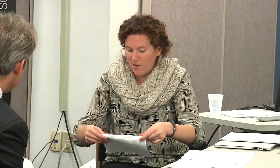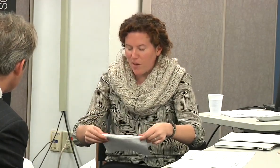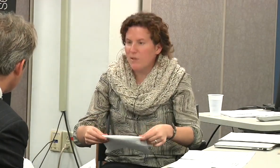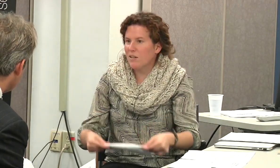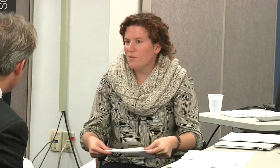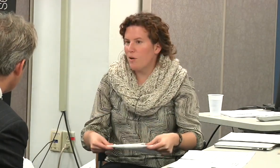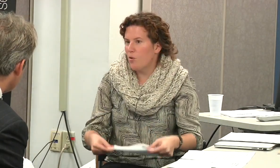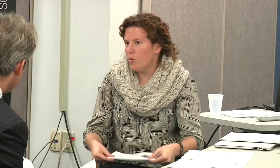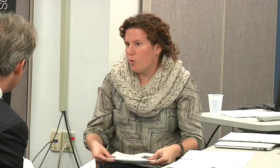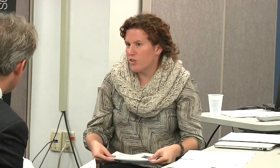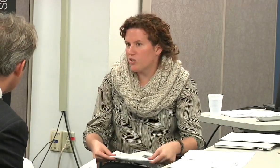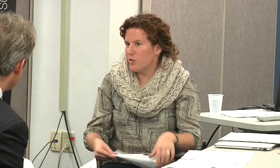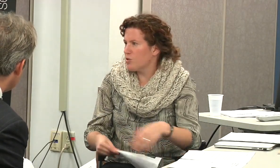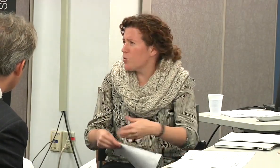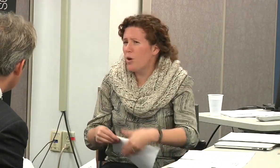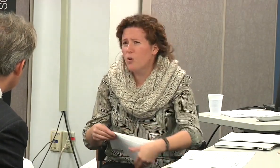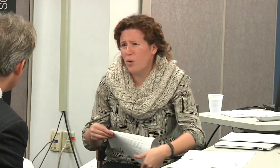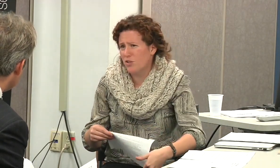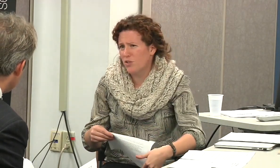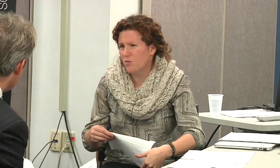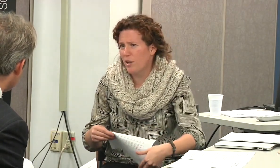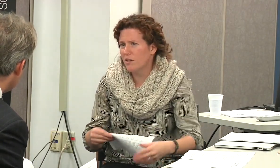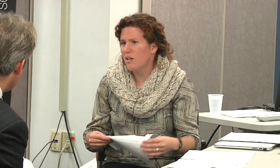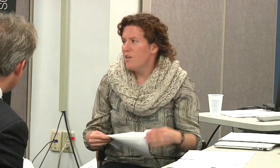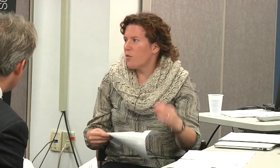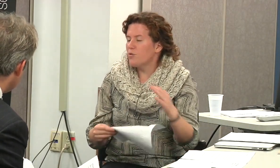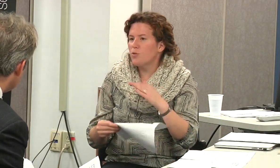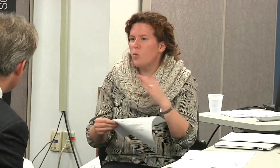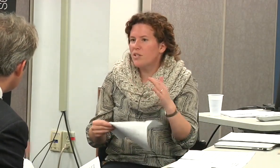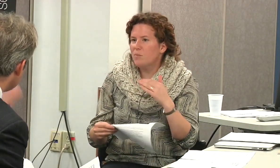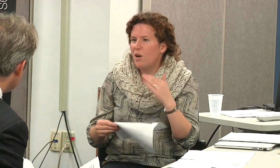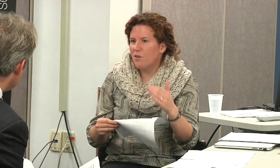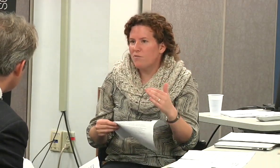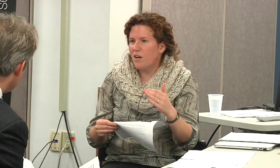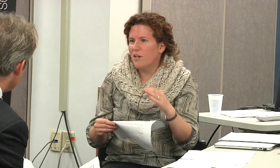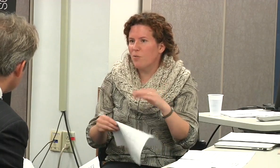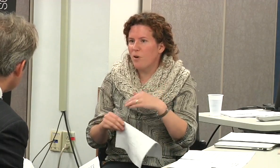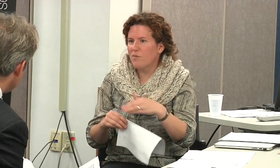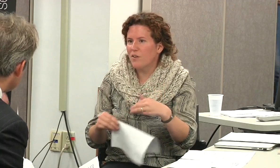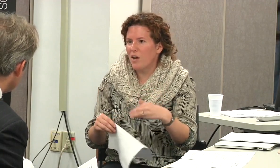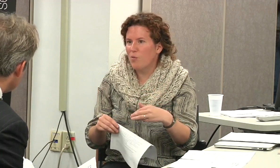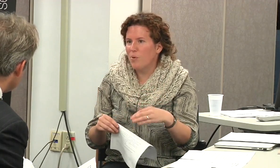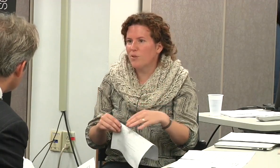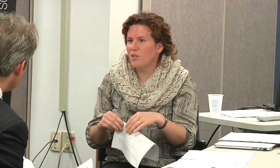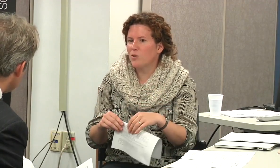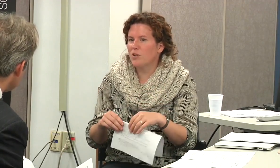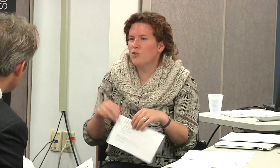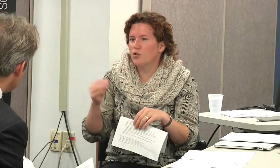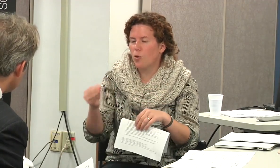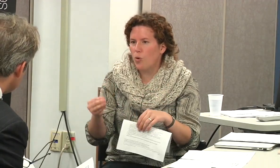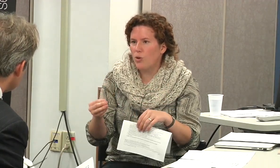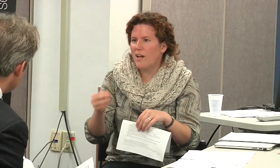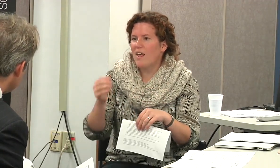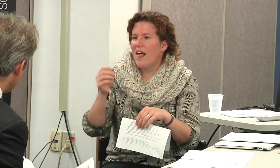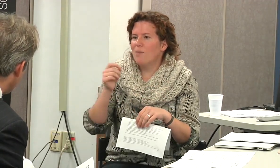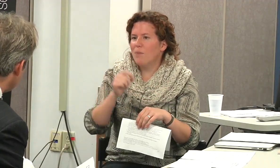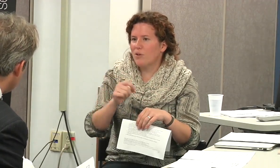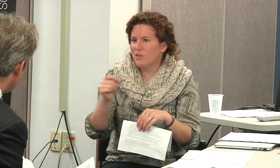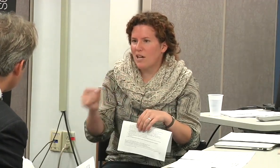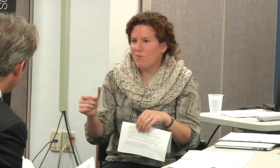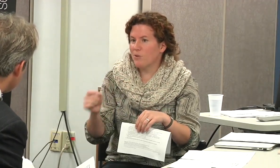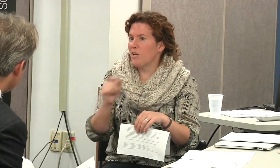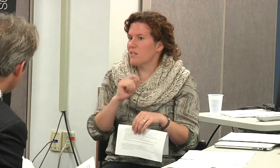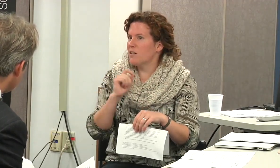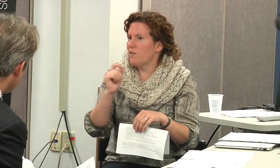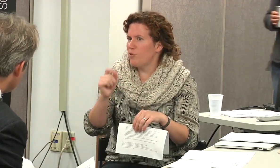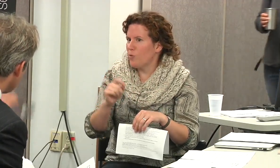them the background, and then I'm going to give them my own question, or just one question, right? There's these ways to modify it or modify the output that you can control